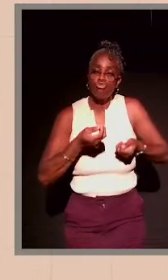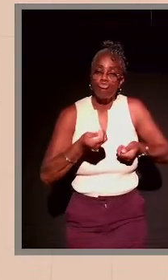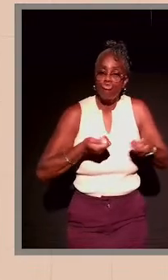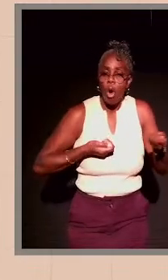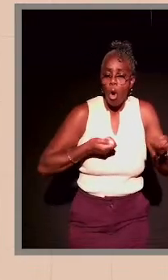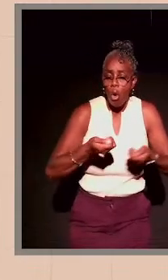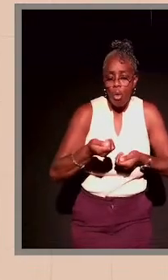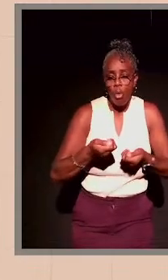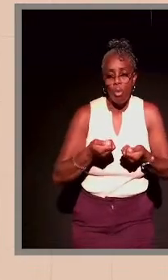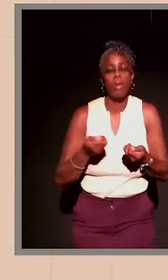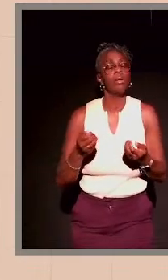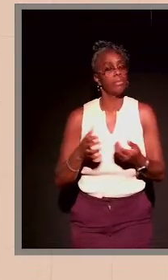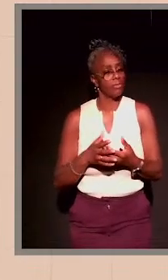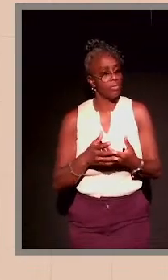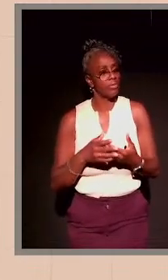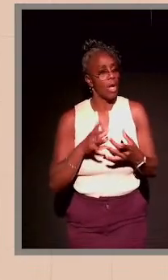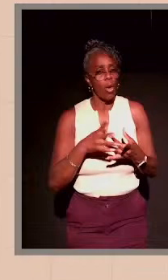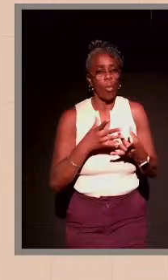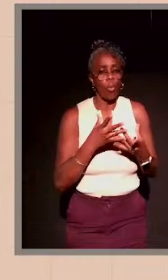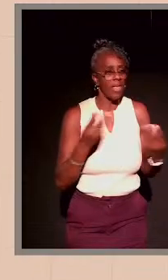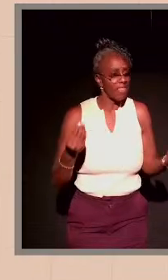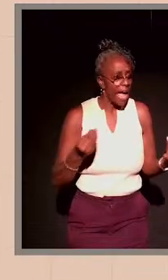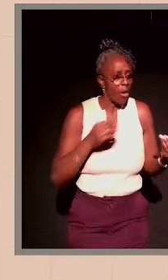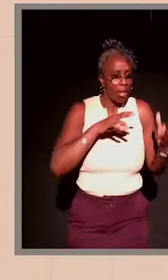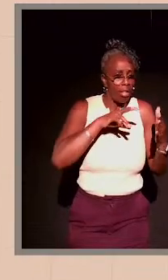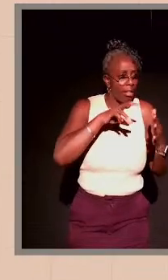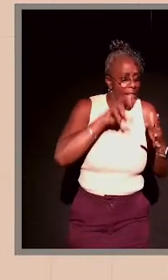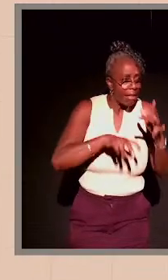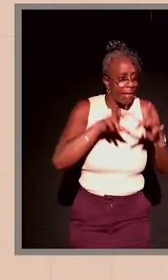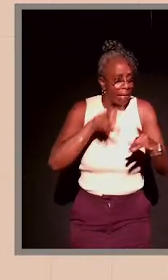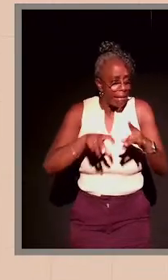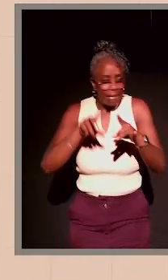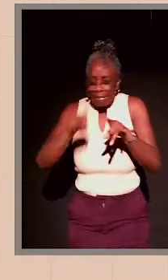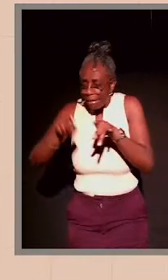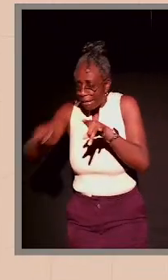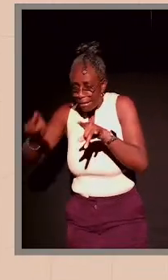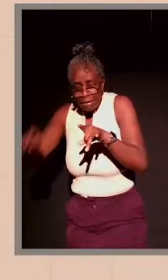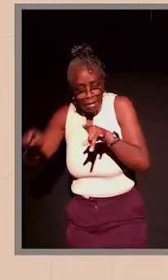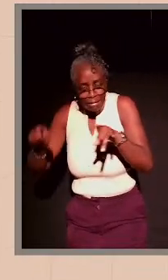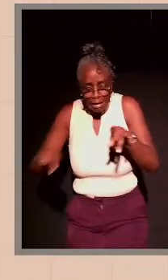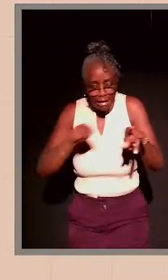to click and drag on specific objects in order to